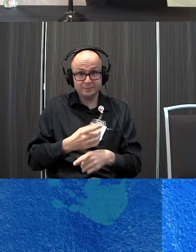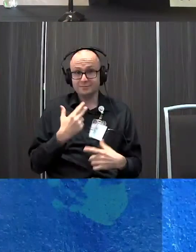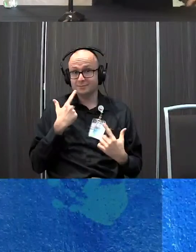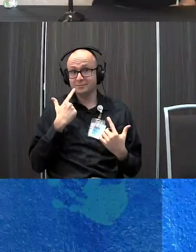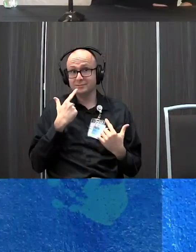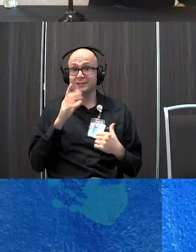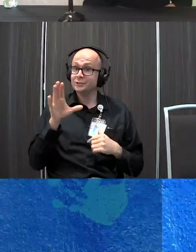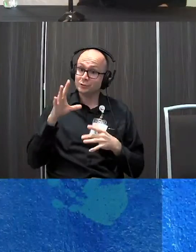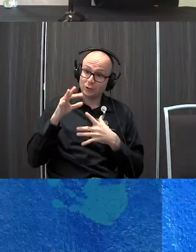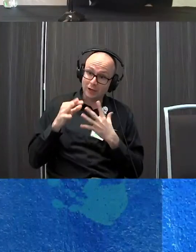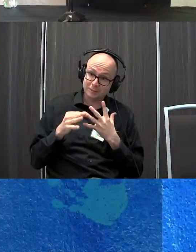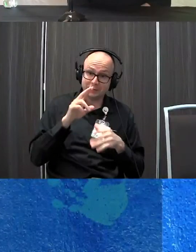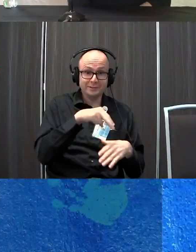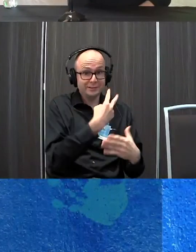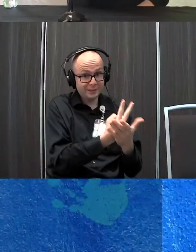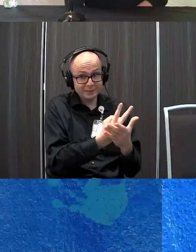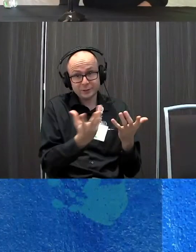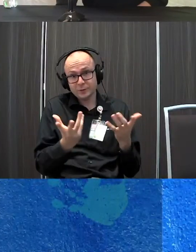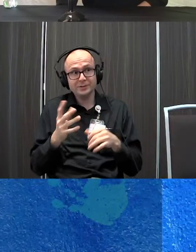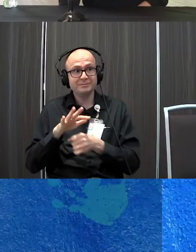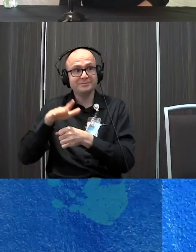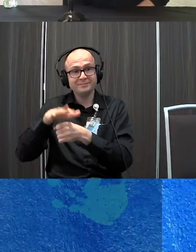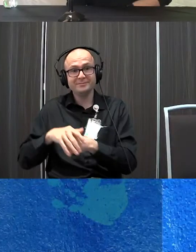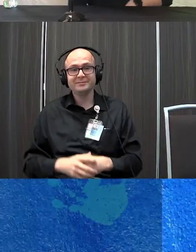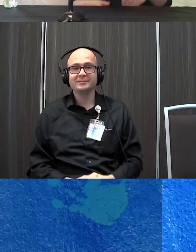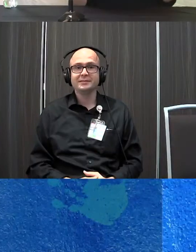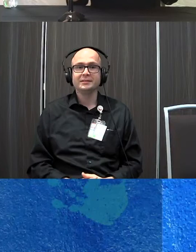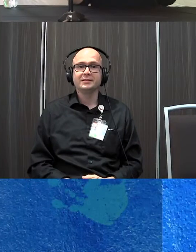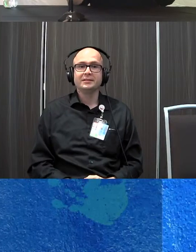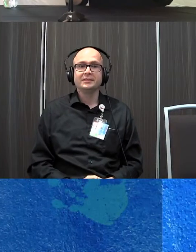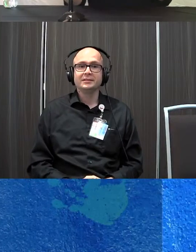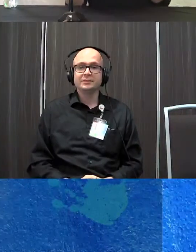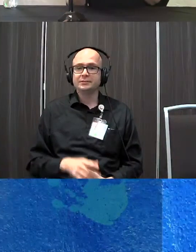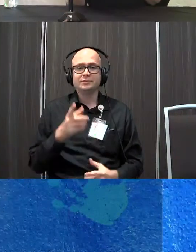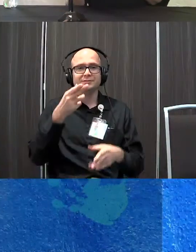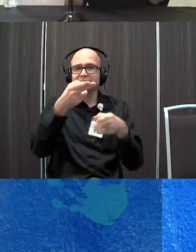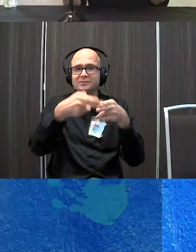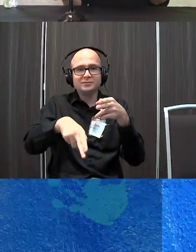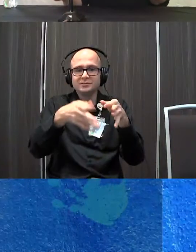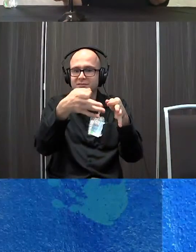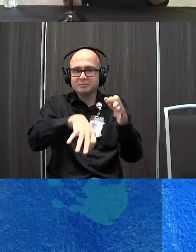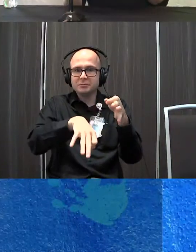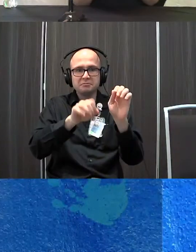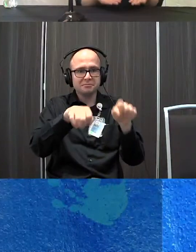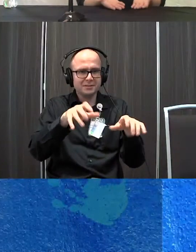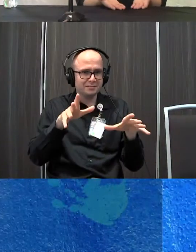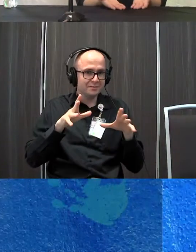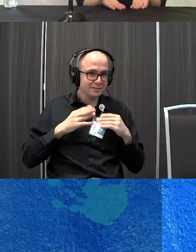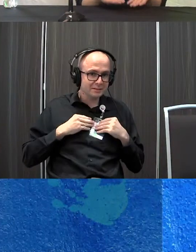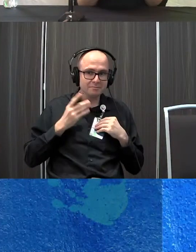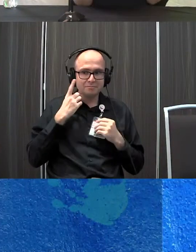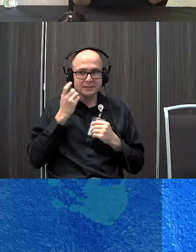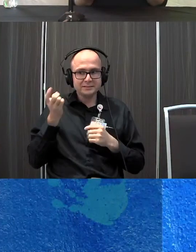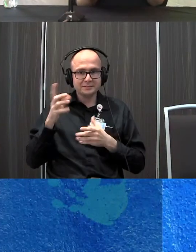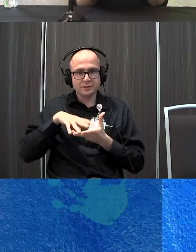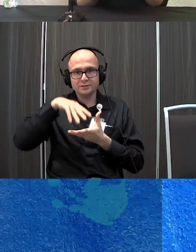this is your choice. Let her lay upside down. Yeah, right, exactly. You know, right. So she's are they little things that we can really learn to accept because that's what they've learned